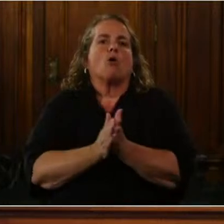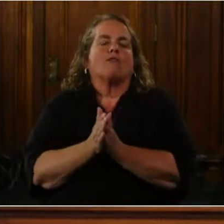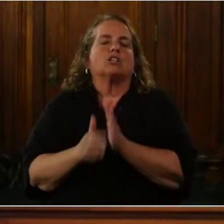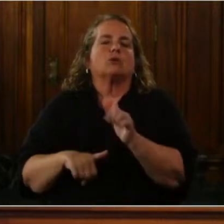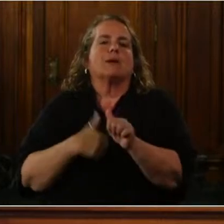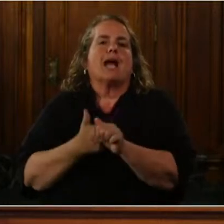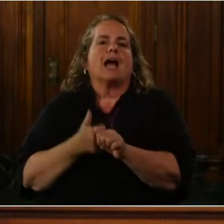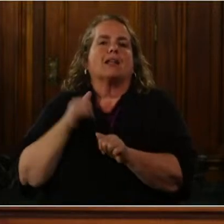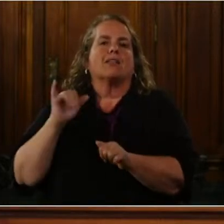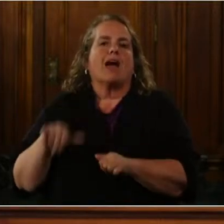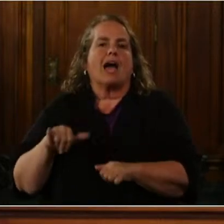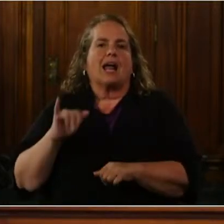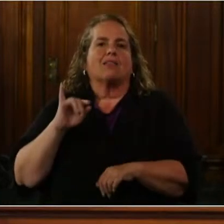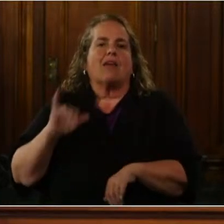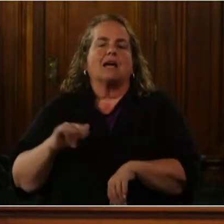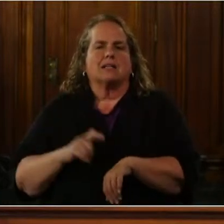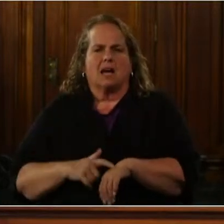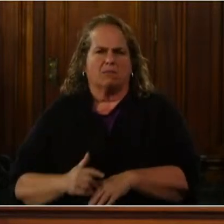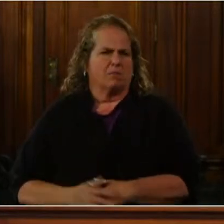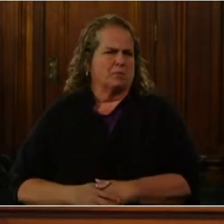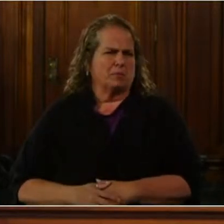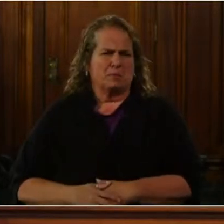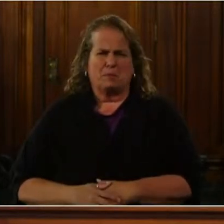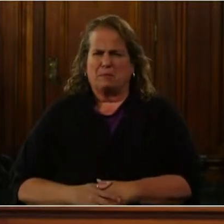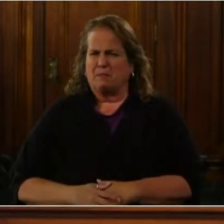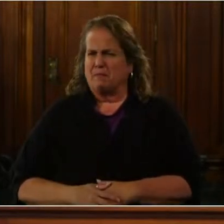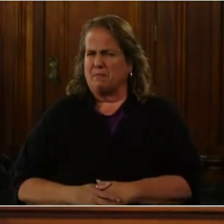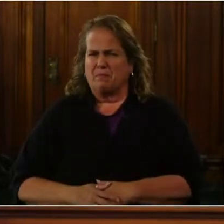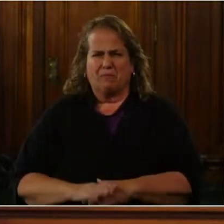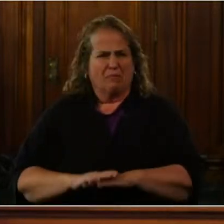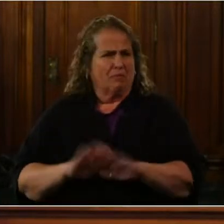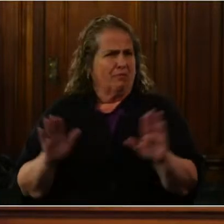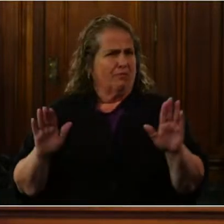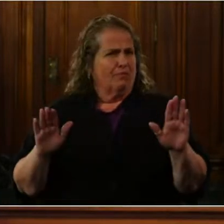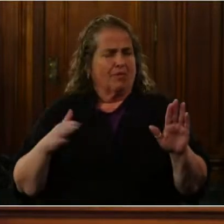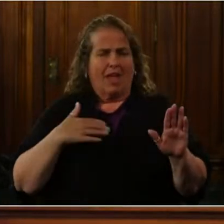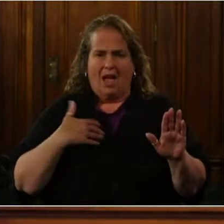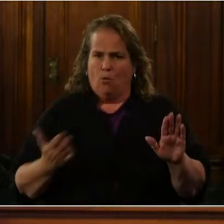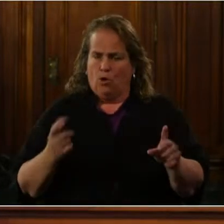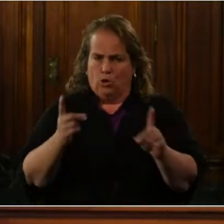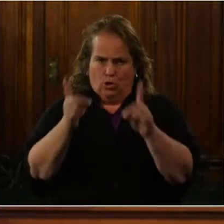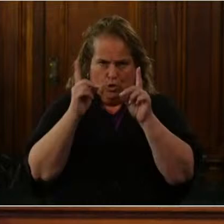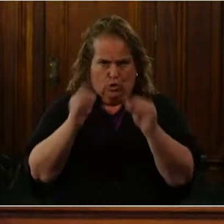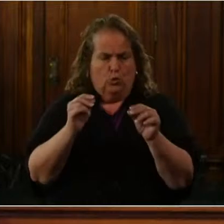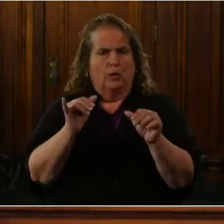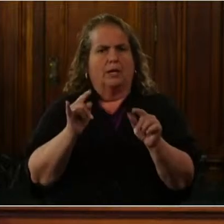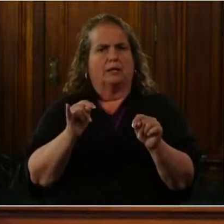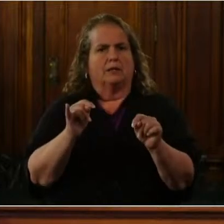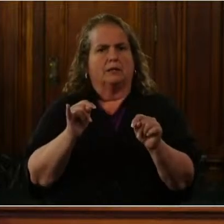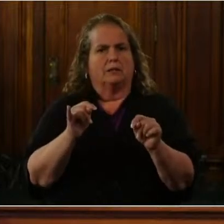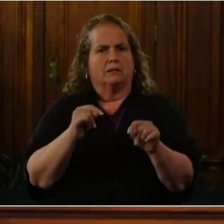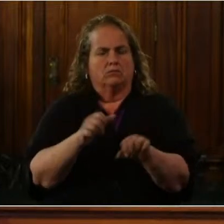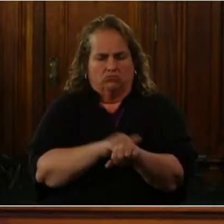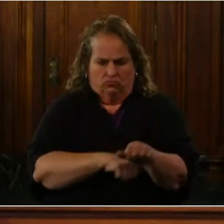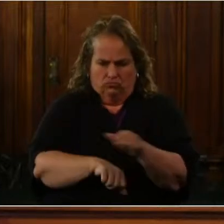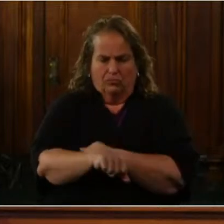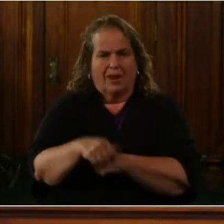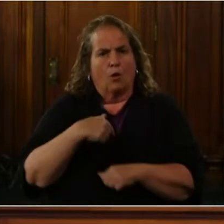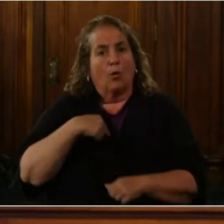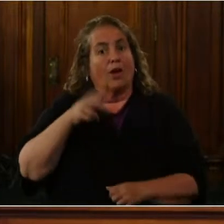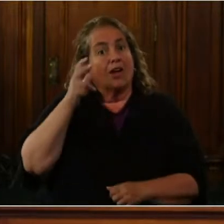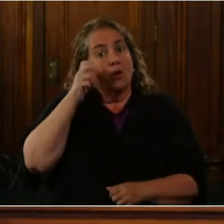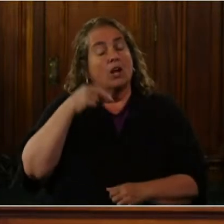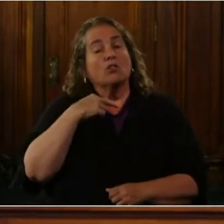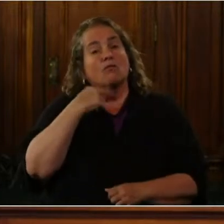those that would act on it at that time. I want to get some things done. I think we're hearing the voice of fatigue and